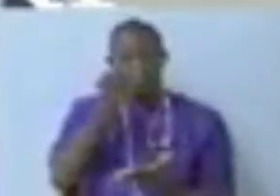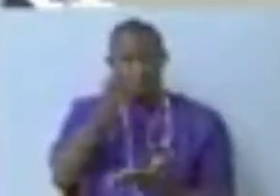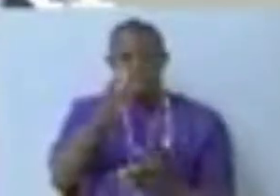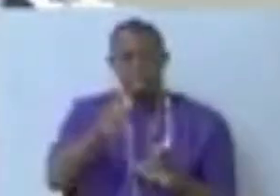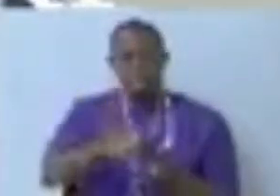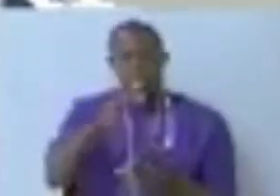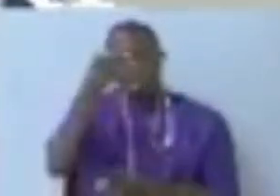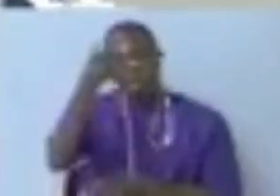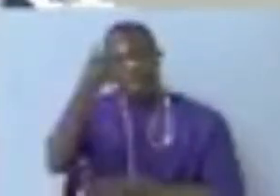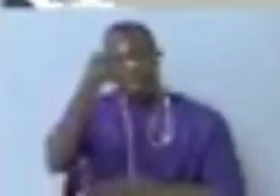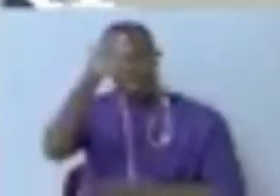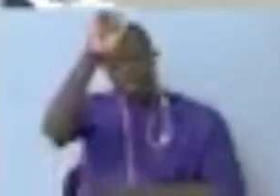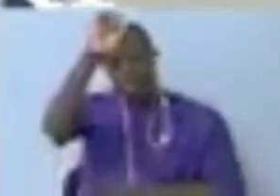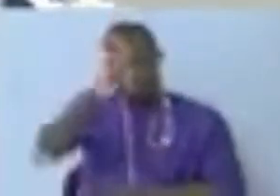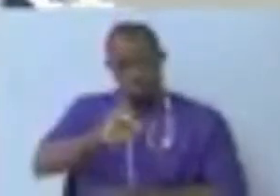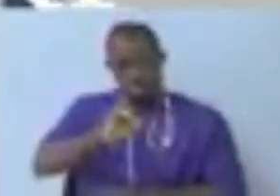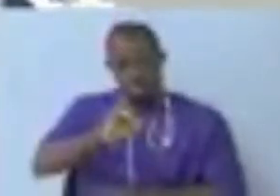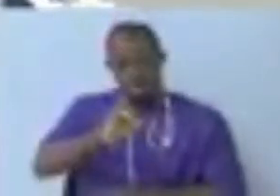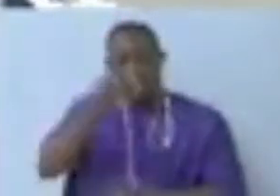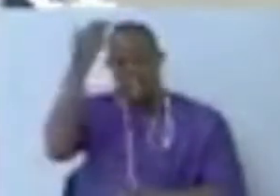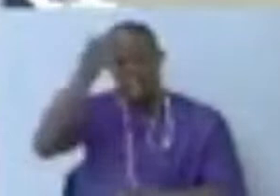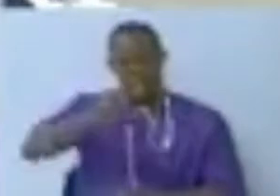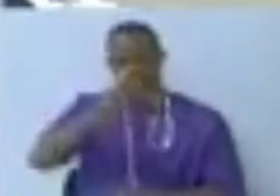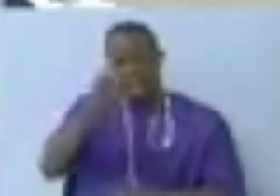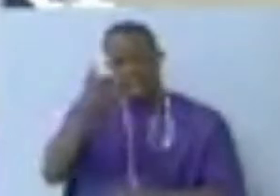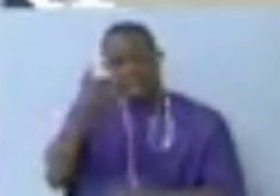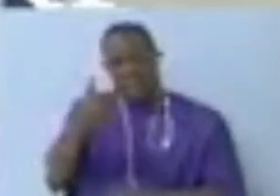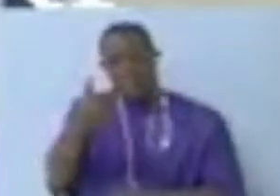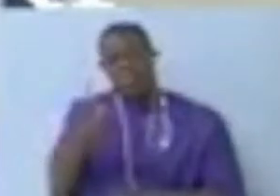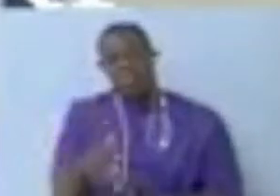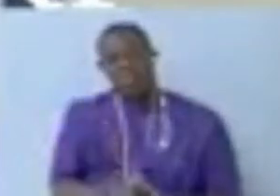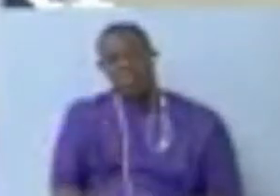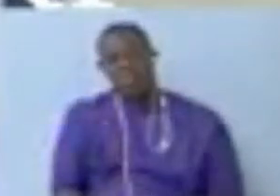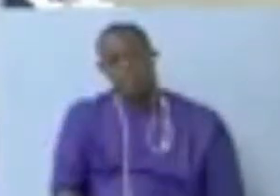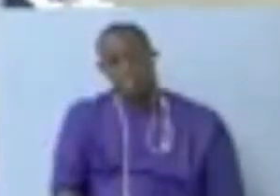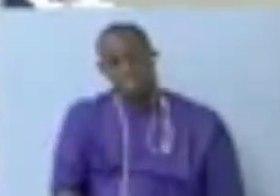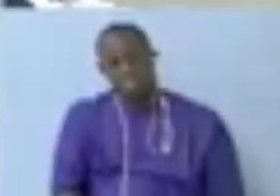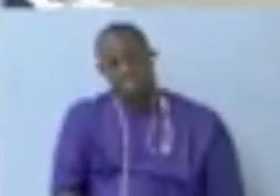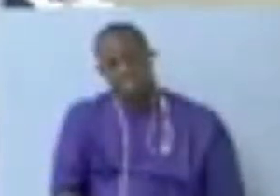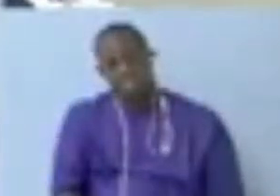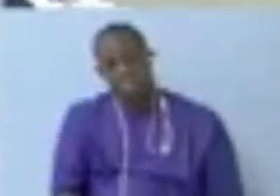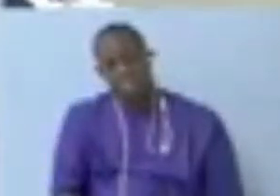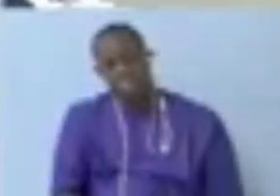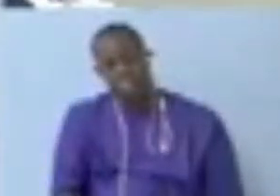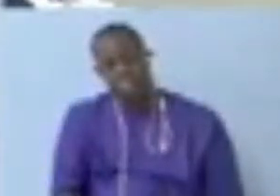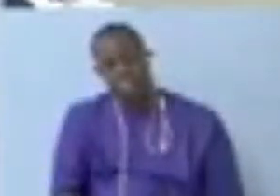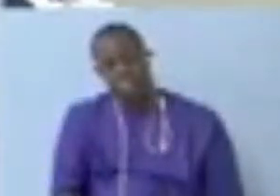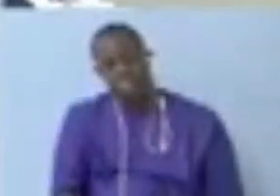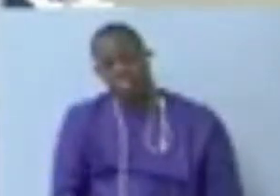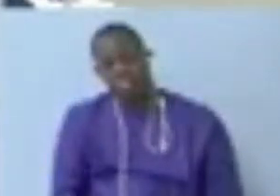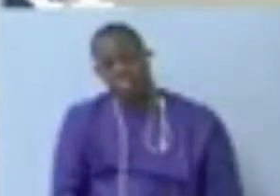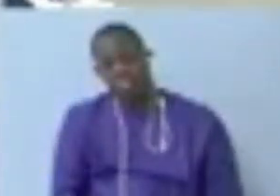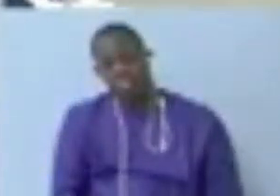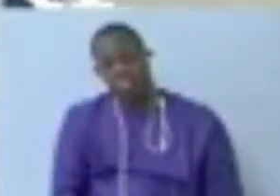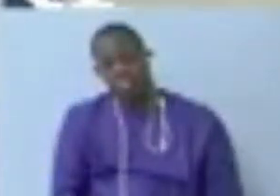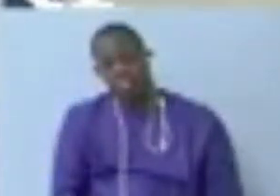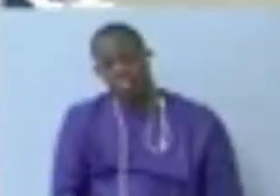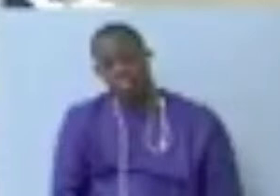1996. Stamp August Karo Tilse 1996. October Karo Tilse 1996. Yes.